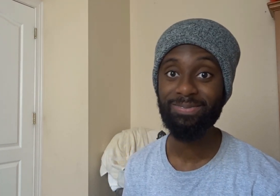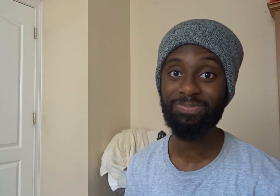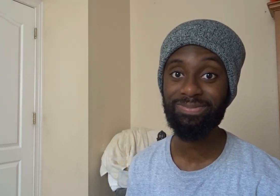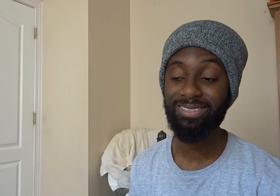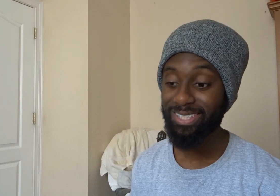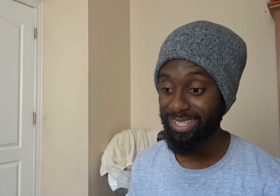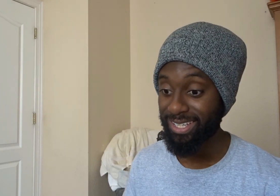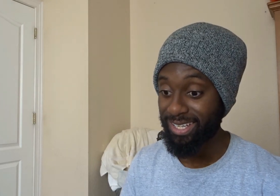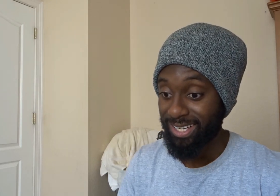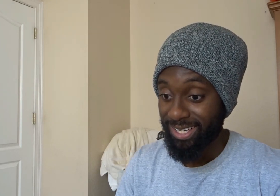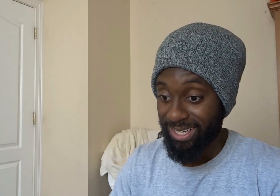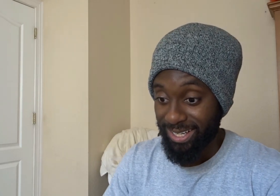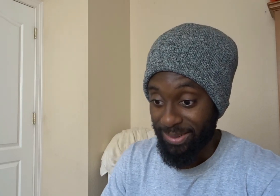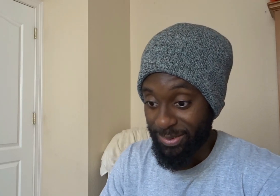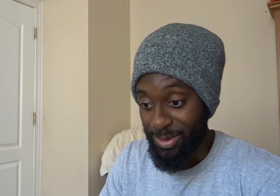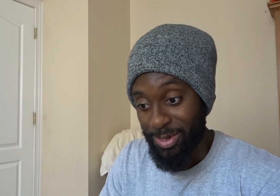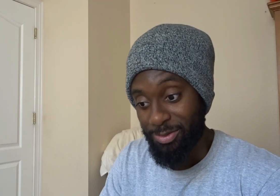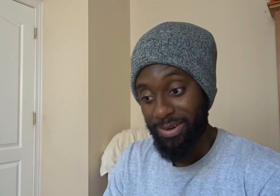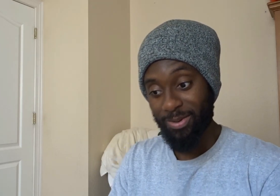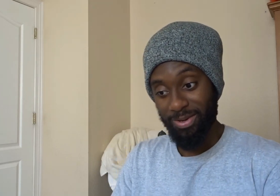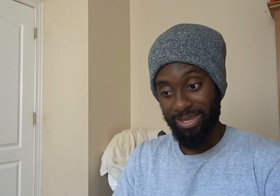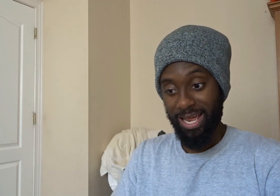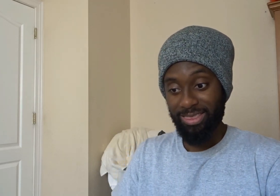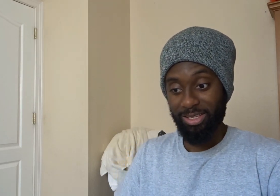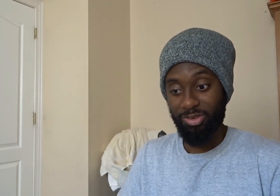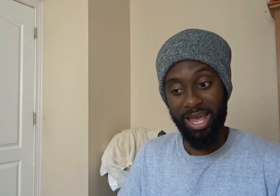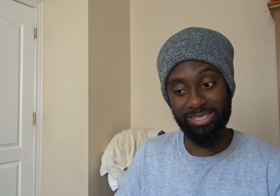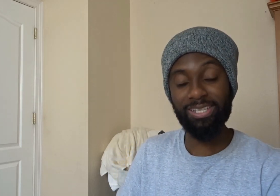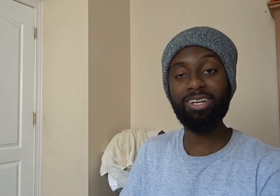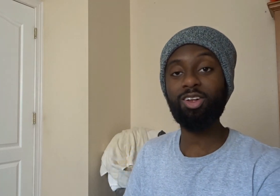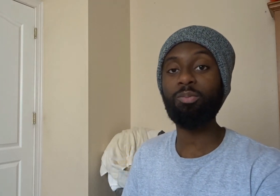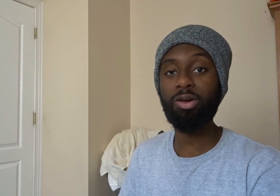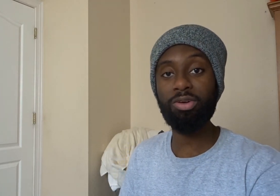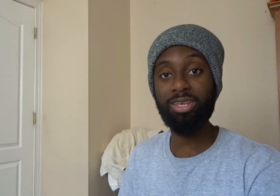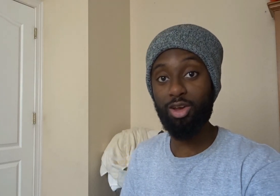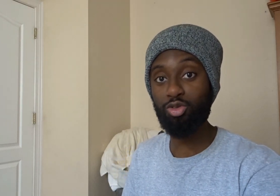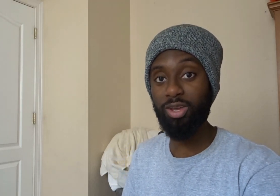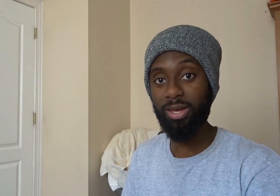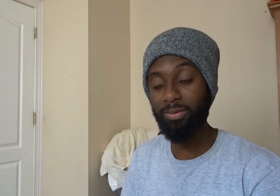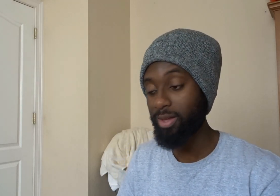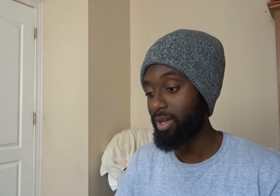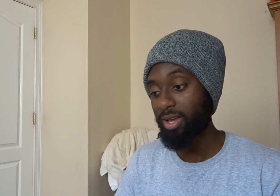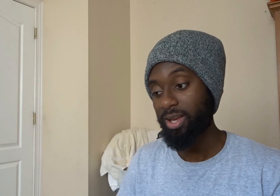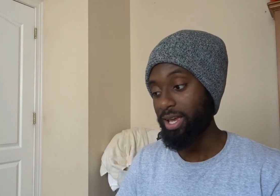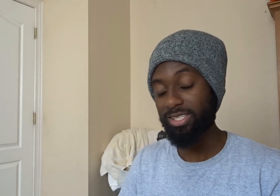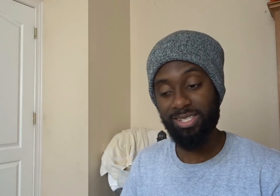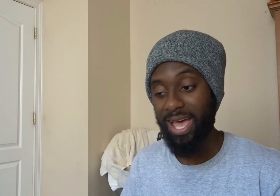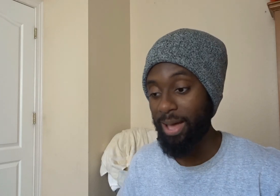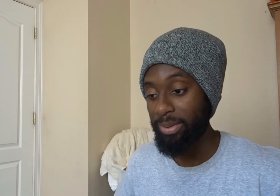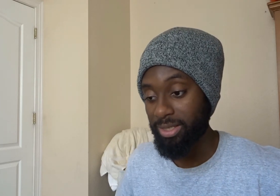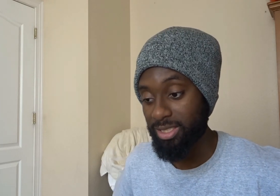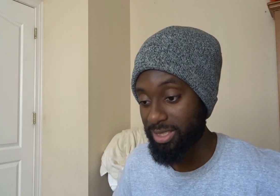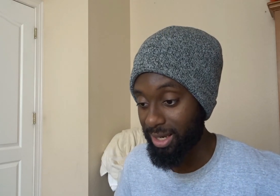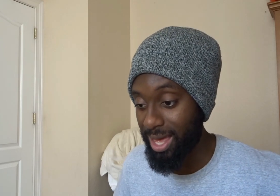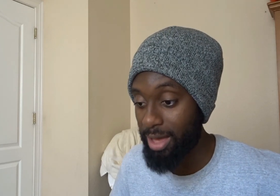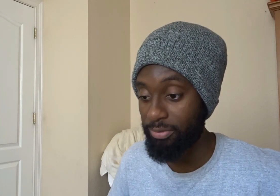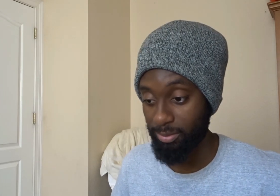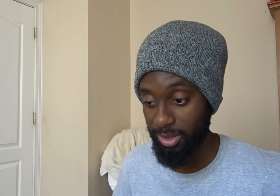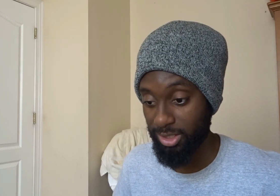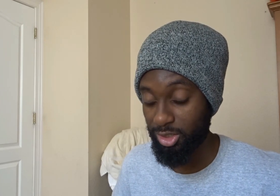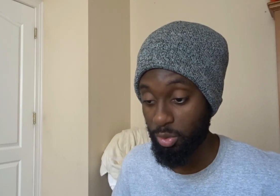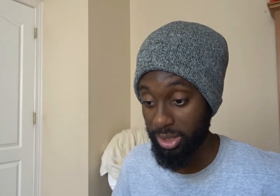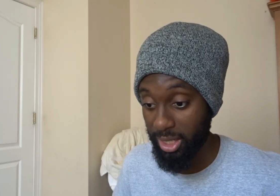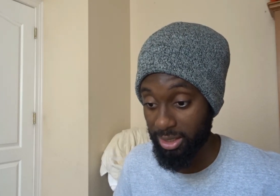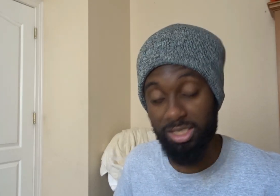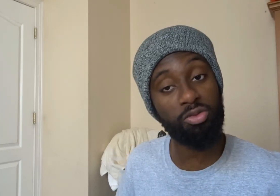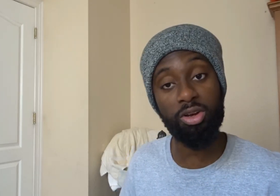today, I'm doing a funny one that I think is funny. I seen a little bit of it yesterday. It just had me just laughing